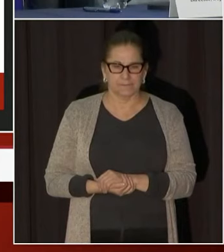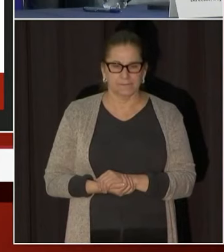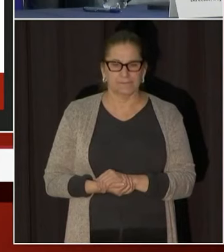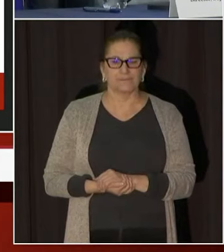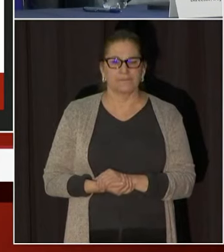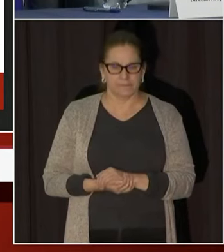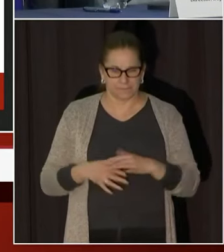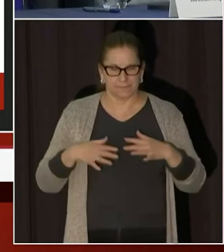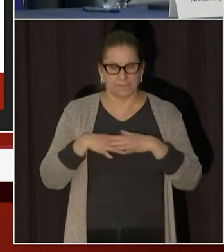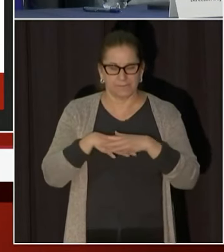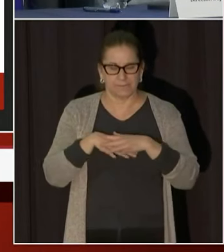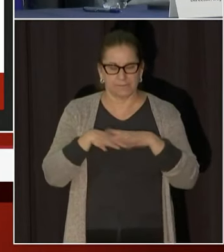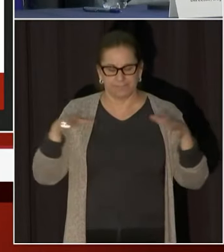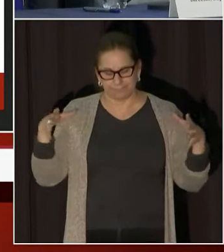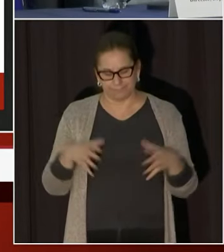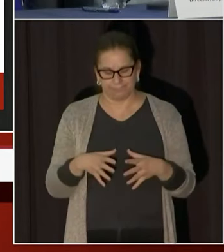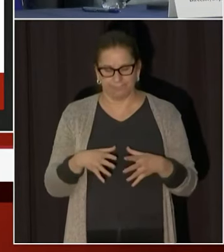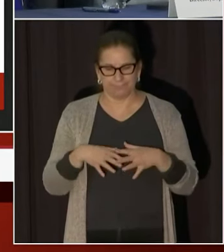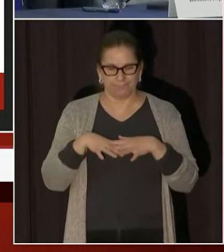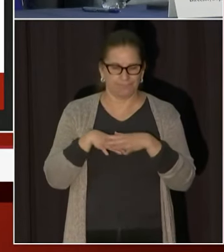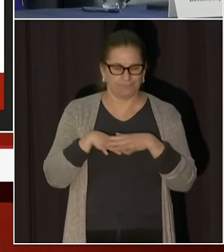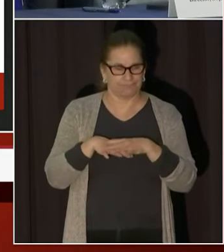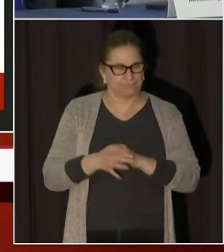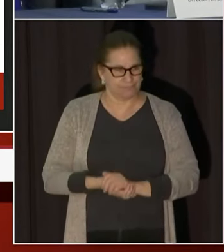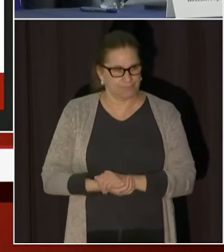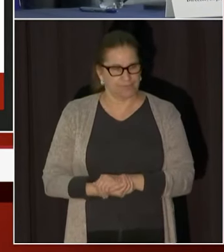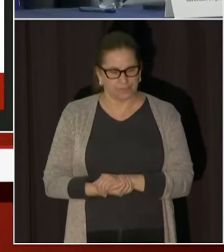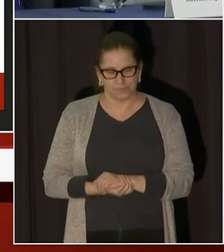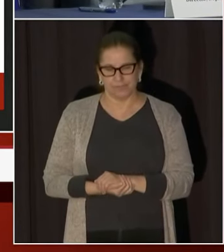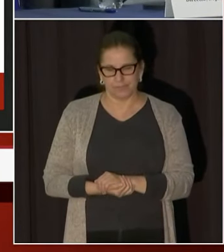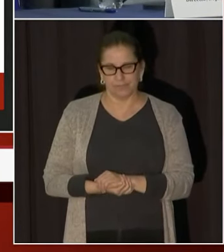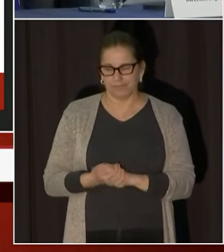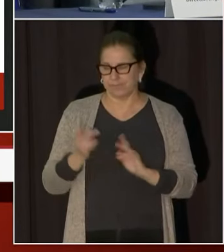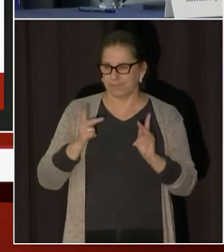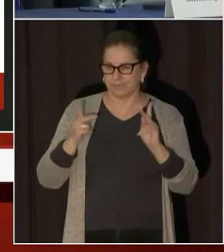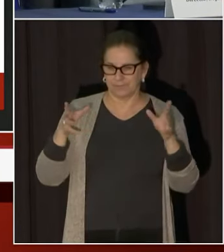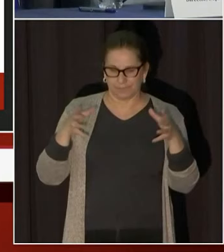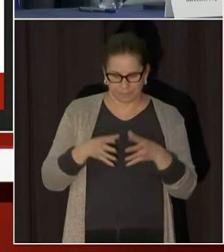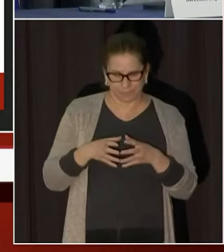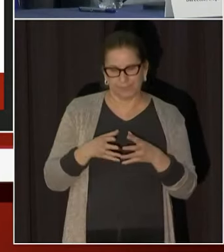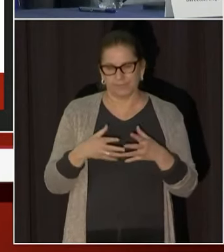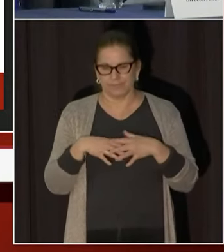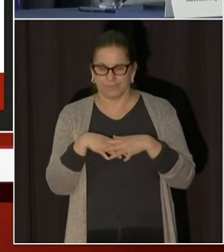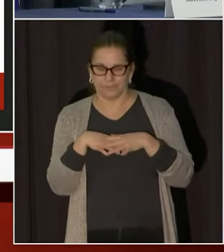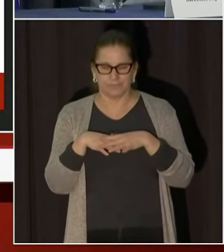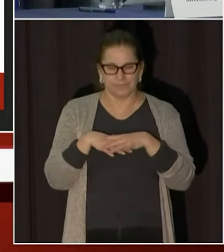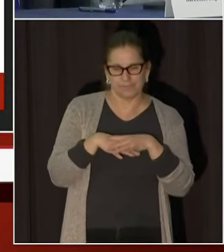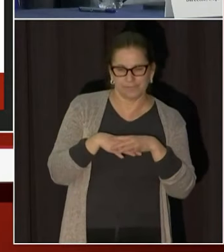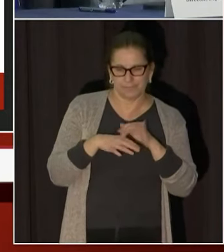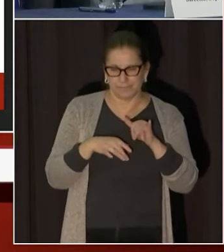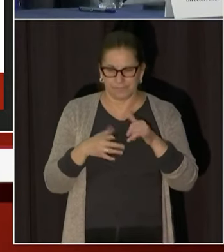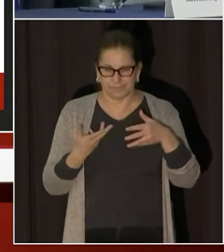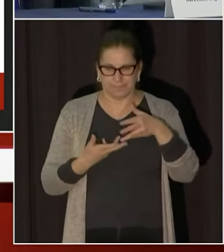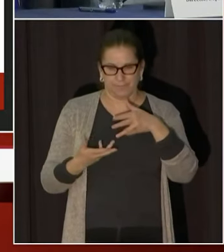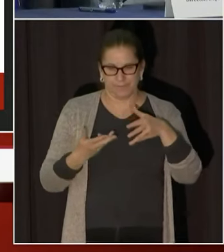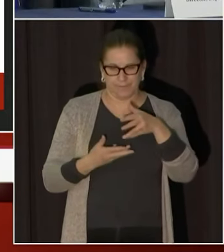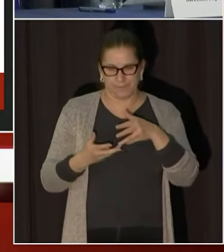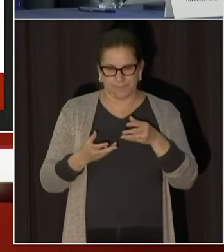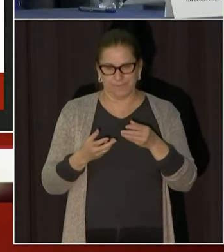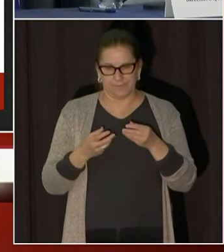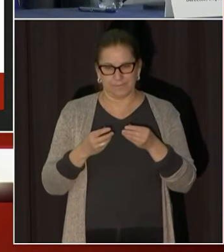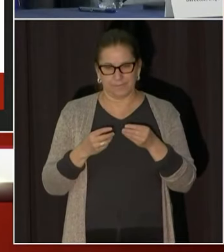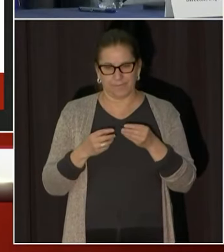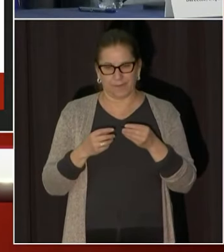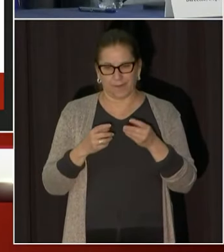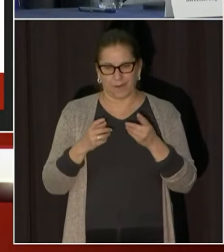attributed to congregate settings decreases, we cannot attribute all of the sustained number of cases and increases we